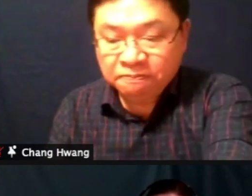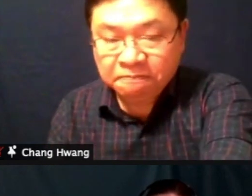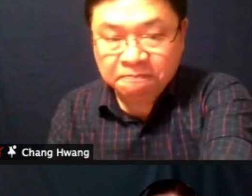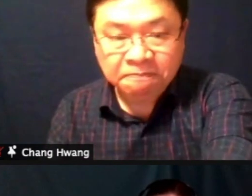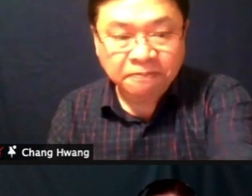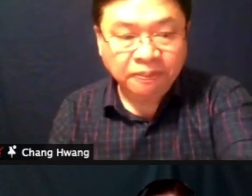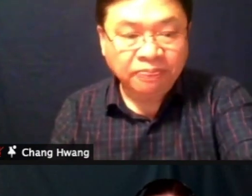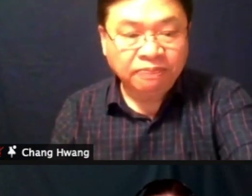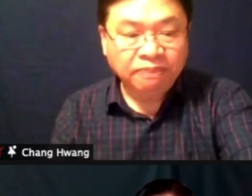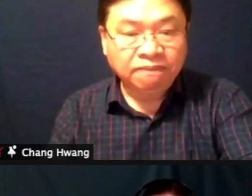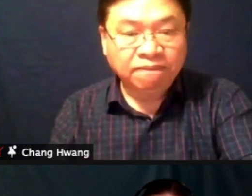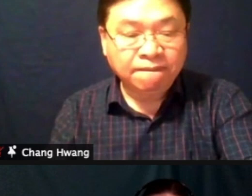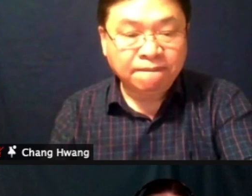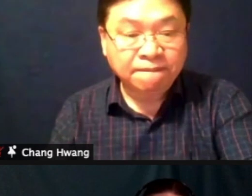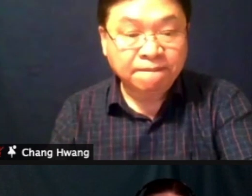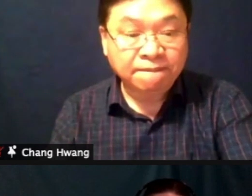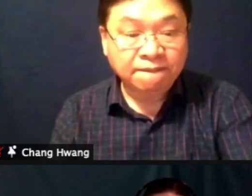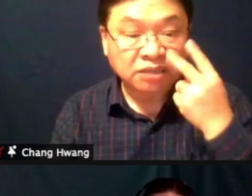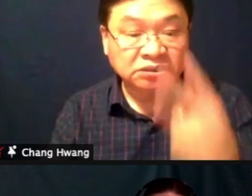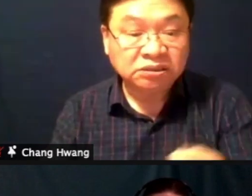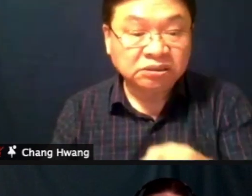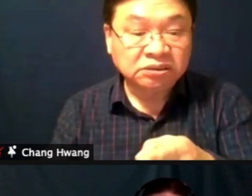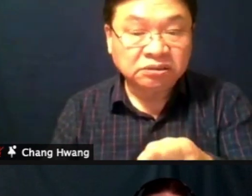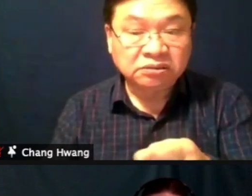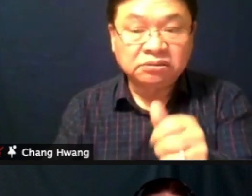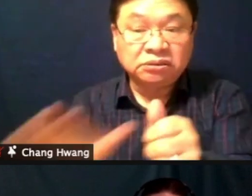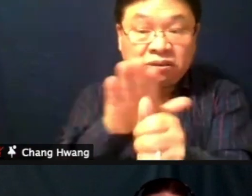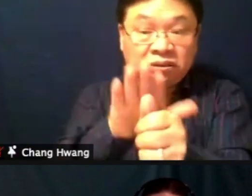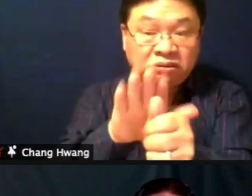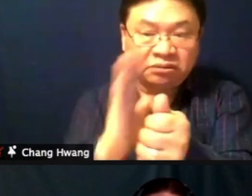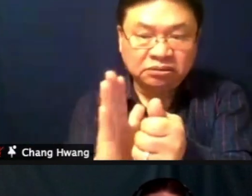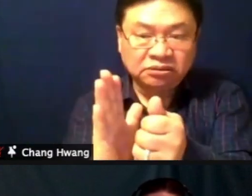And then kind. Different ways to modify. This one is kind.